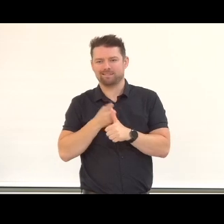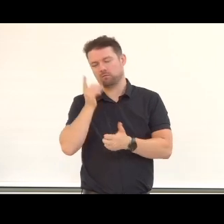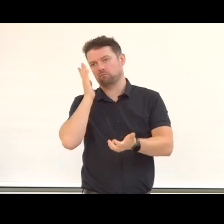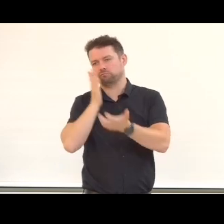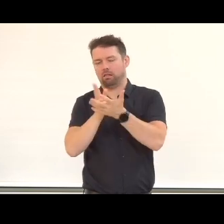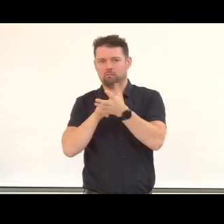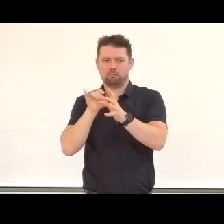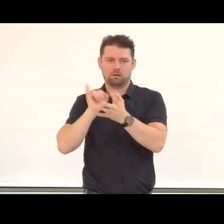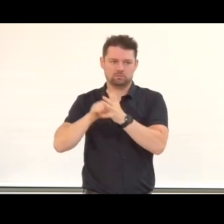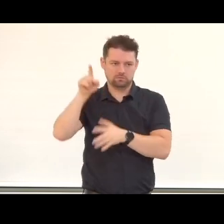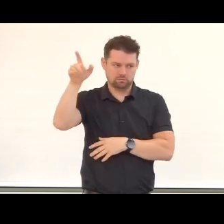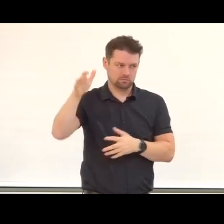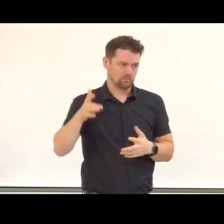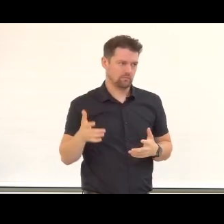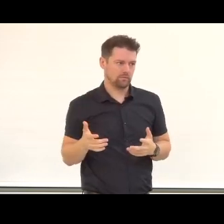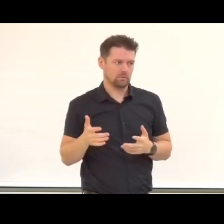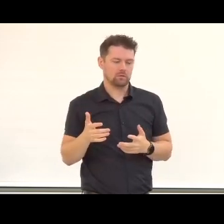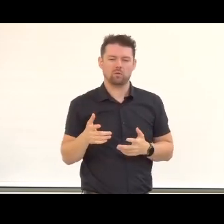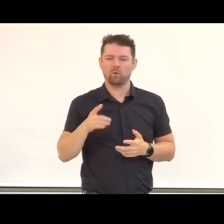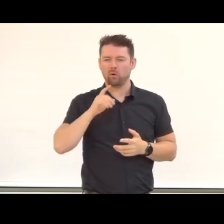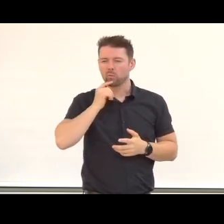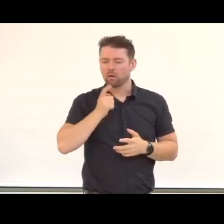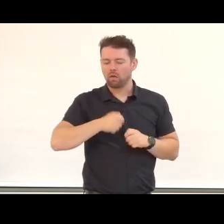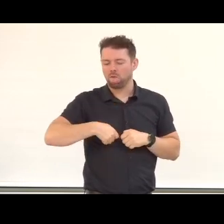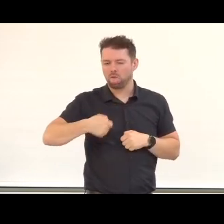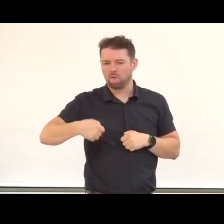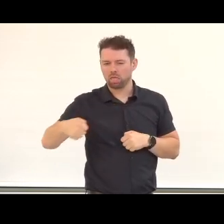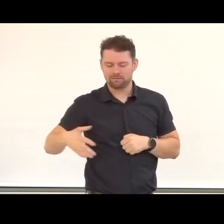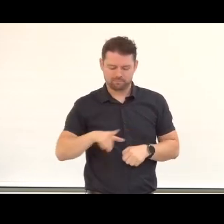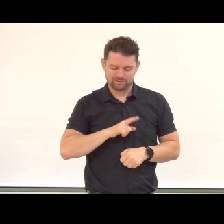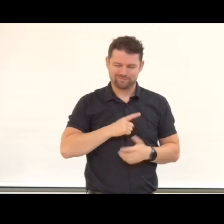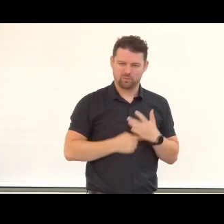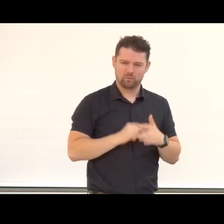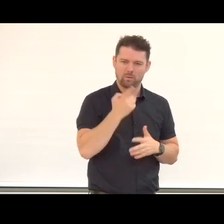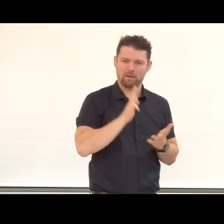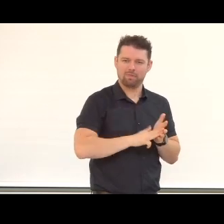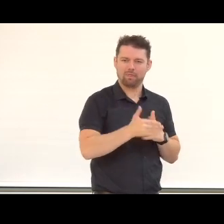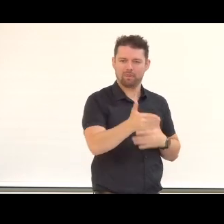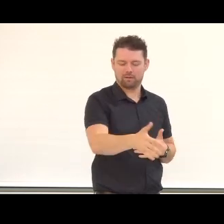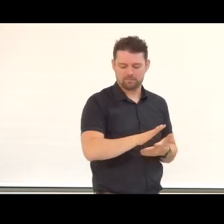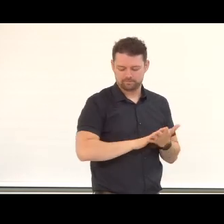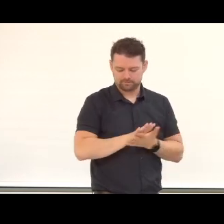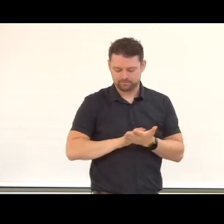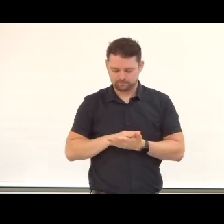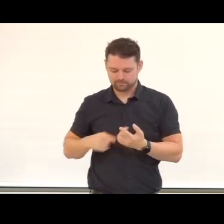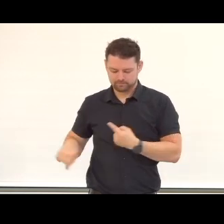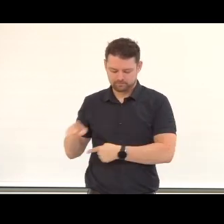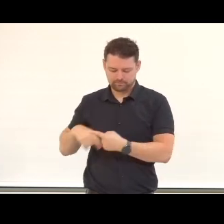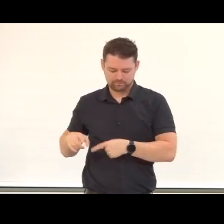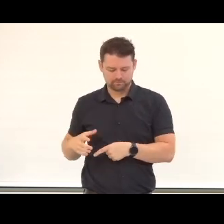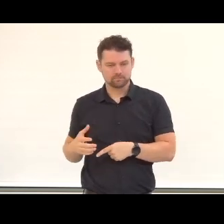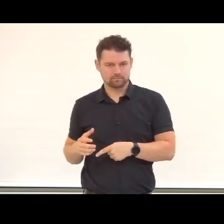do them, but it would just take much longer time. And since we only have 1 month of time to do these simulations, because for